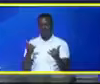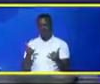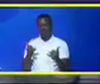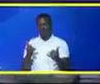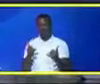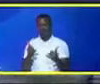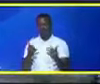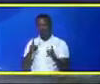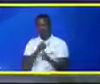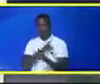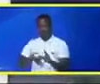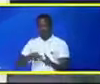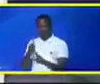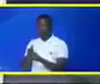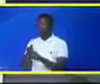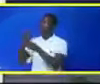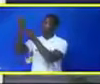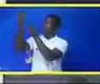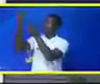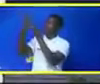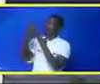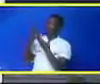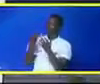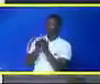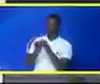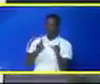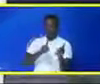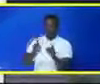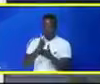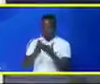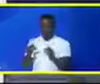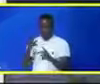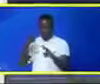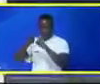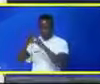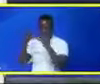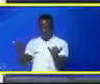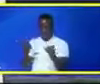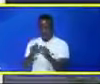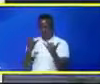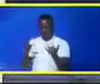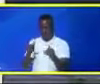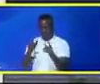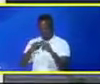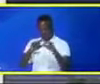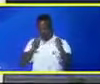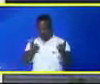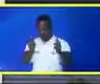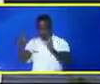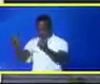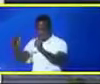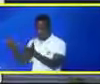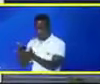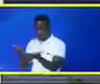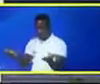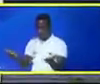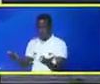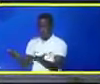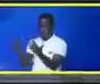The Lord is asking me to do something very prophetic for these groups of people. You don't have to bring them